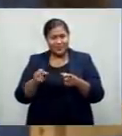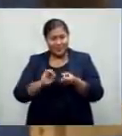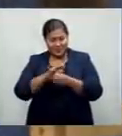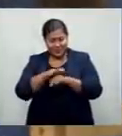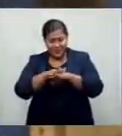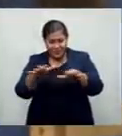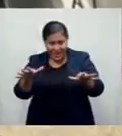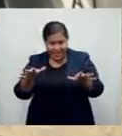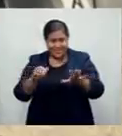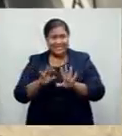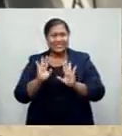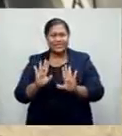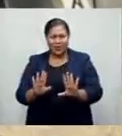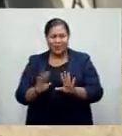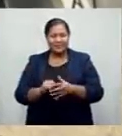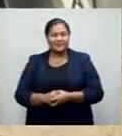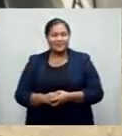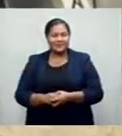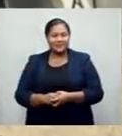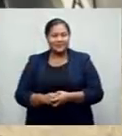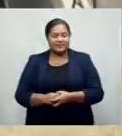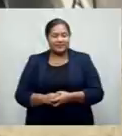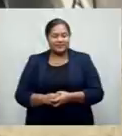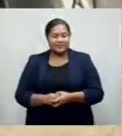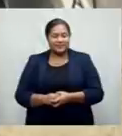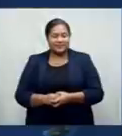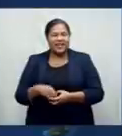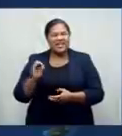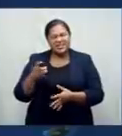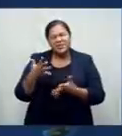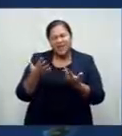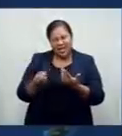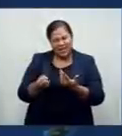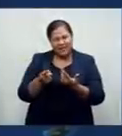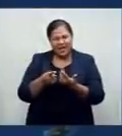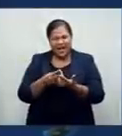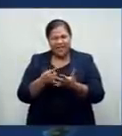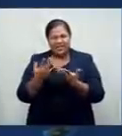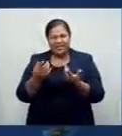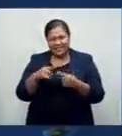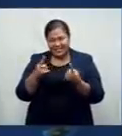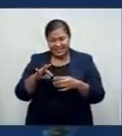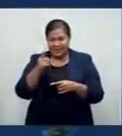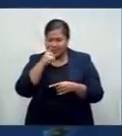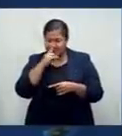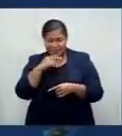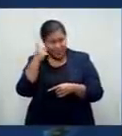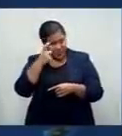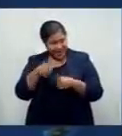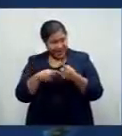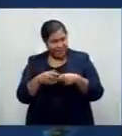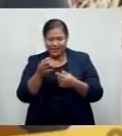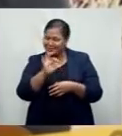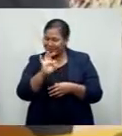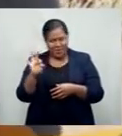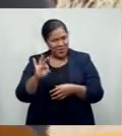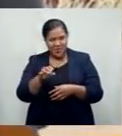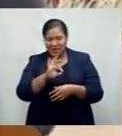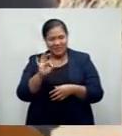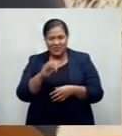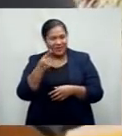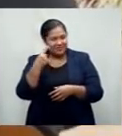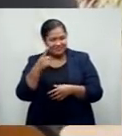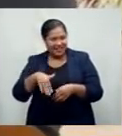stopping the pandemic. The unusual side effects that people are claiming, no, I did not get that.